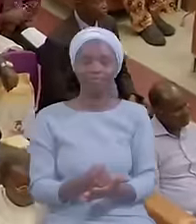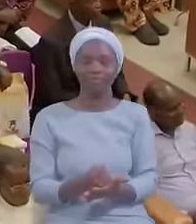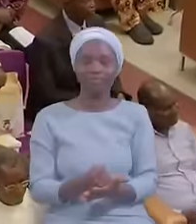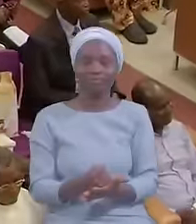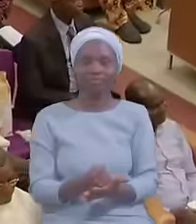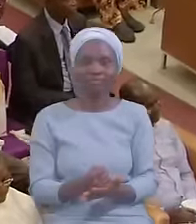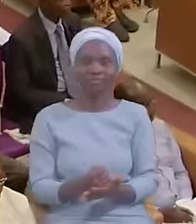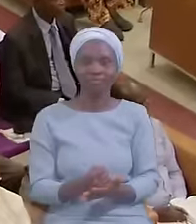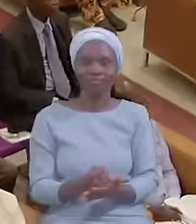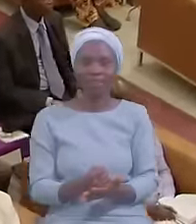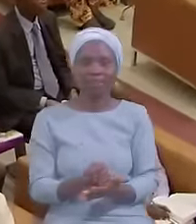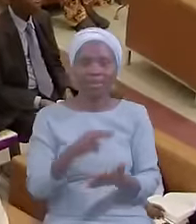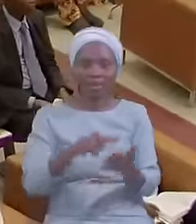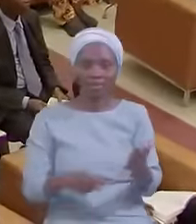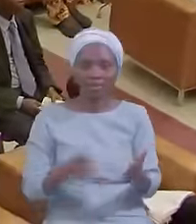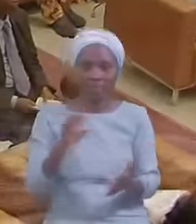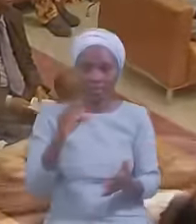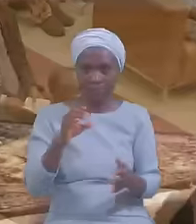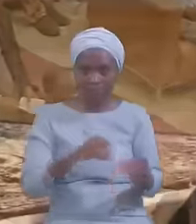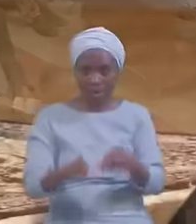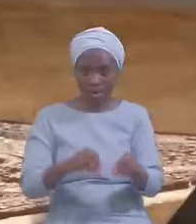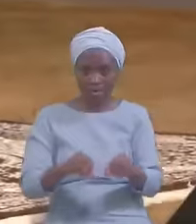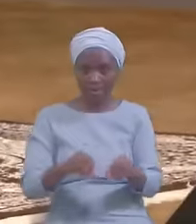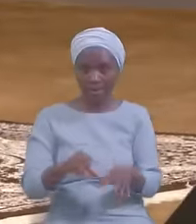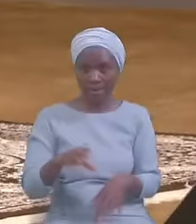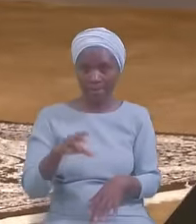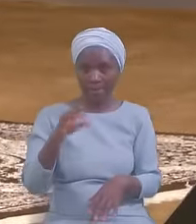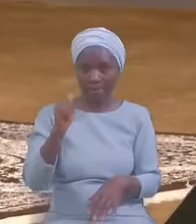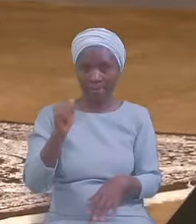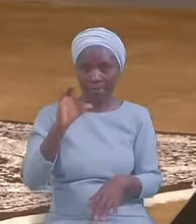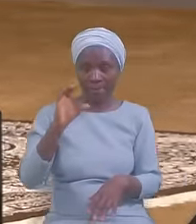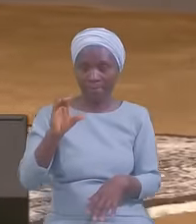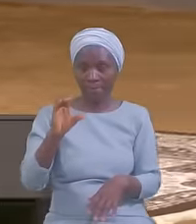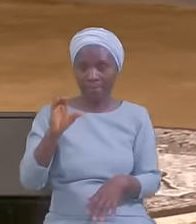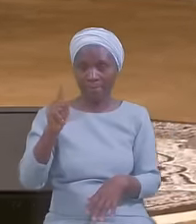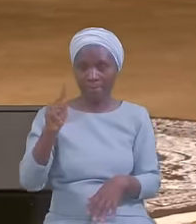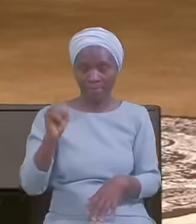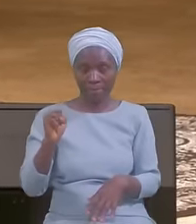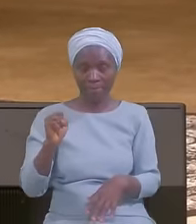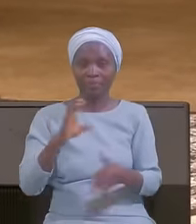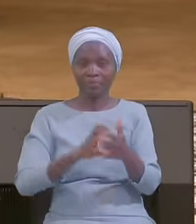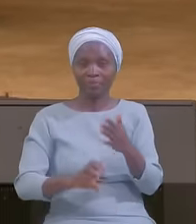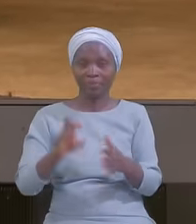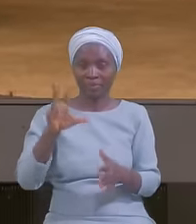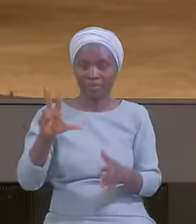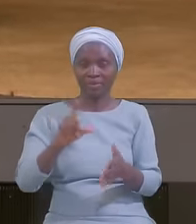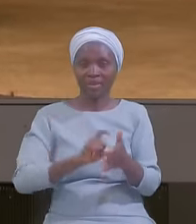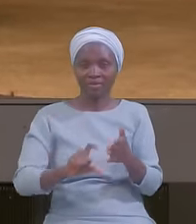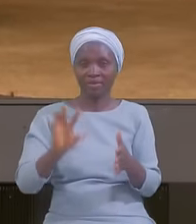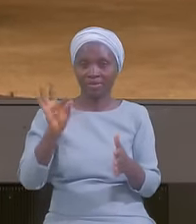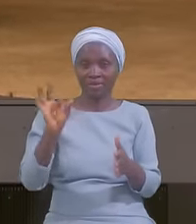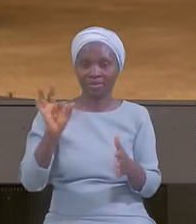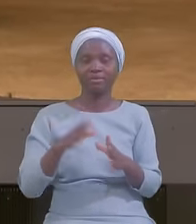In Acts chapter 3. Acts chapter 3. Look at verse 19 there.